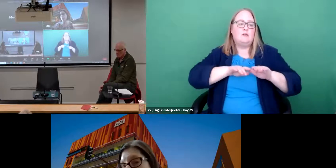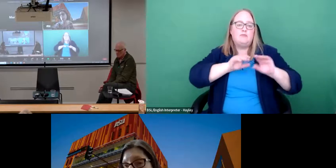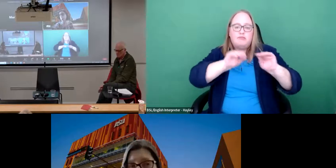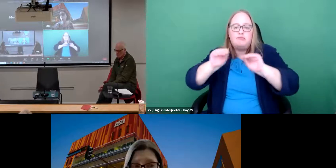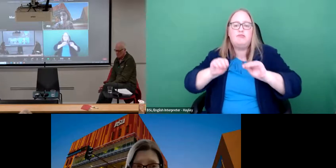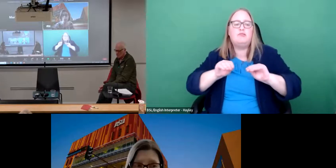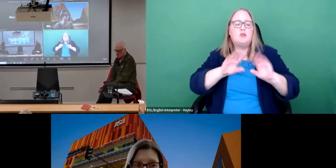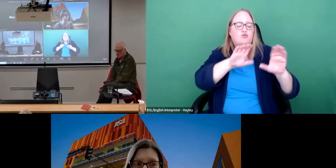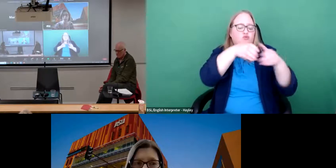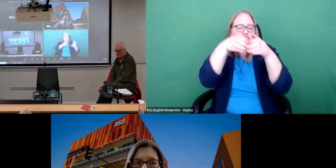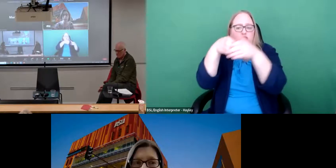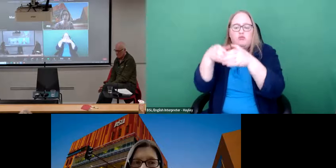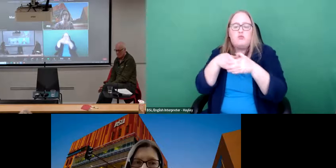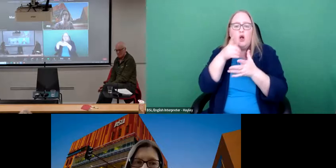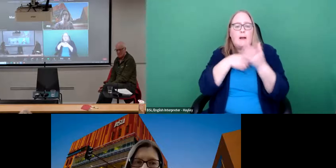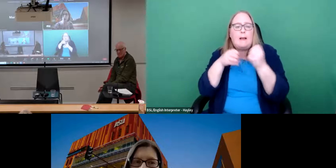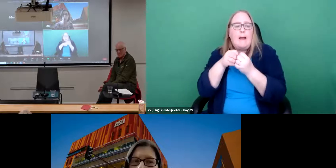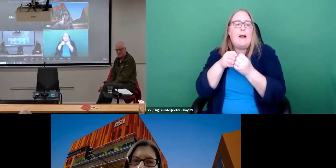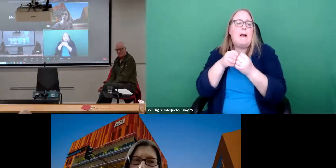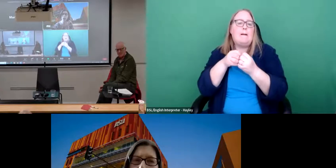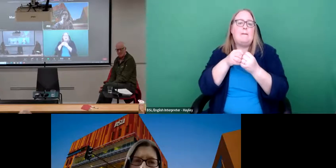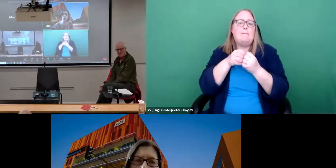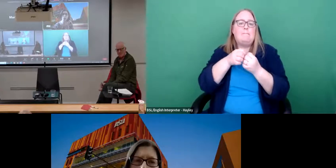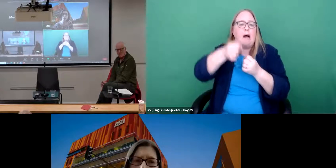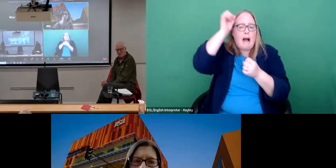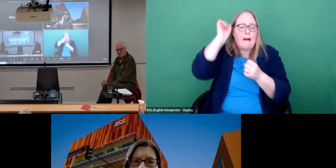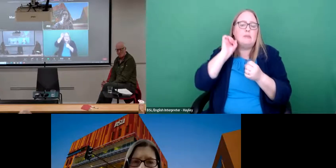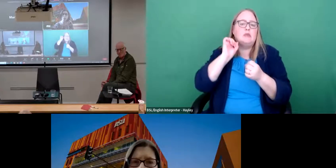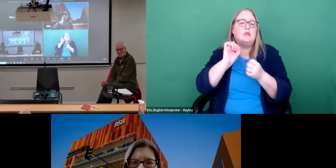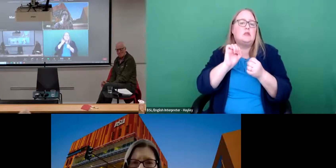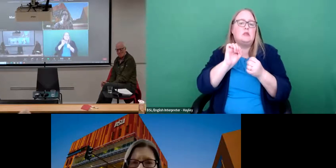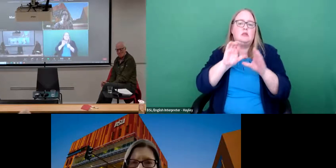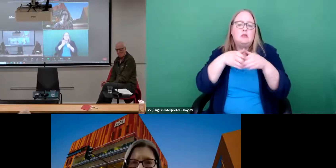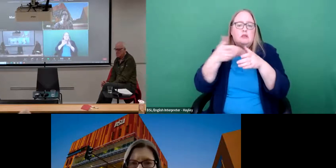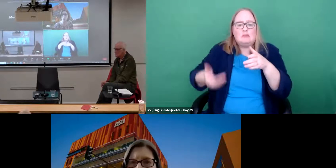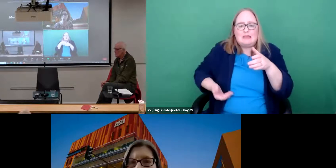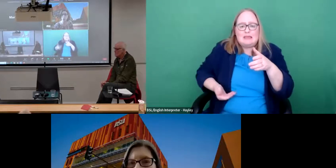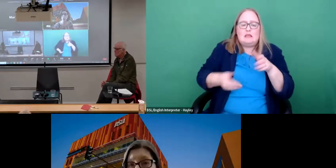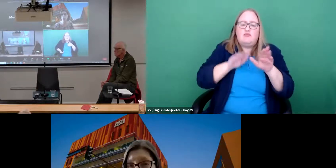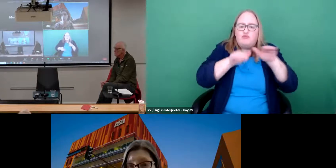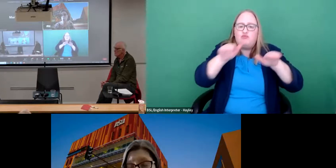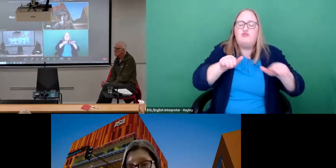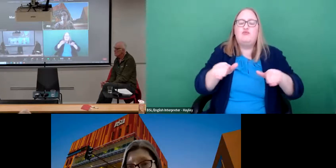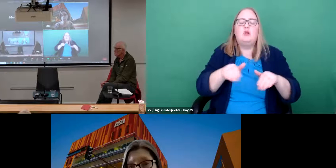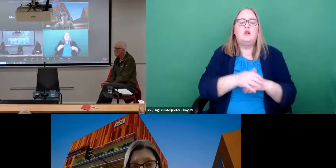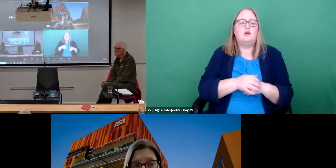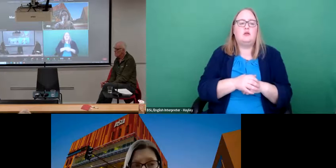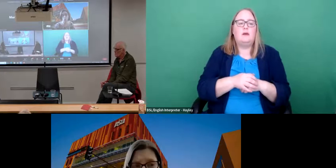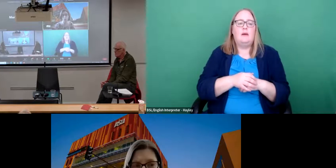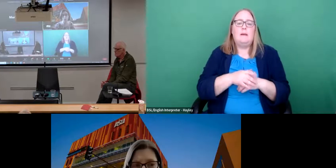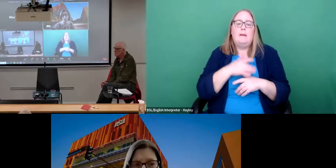and small businesses. It was integrated into other programs for neighborhood renewal, addressing